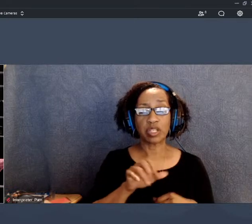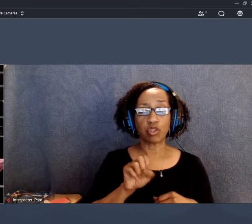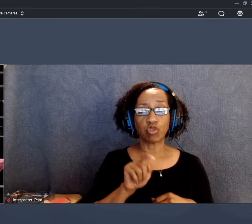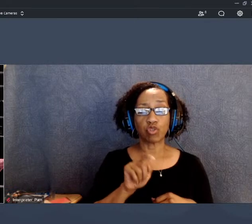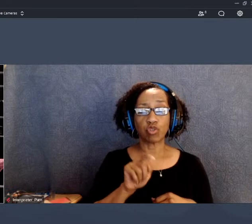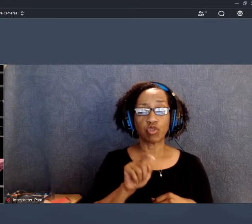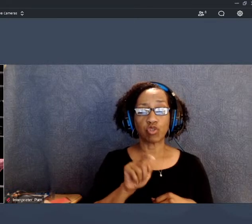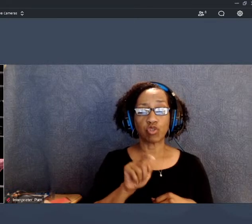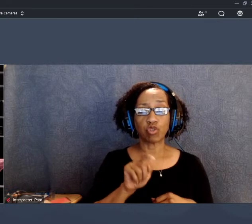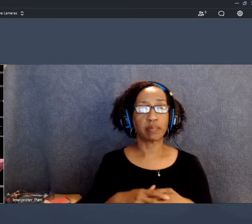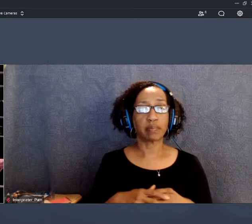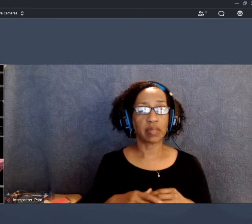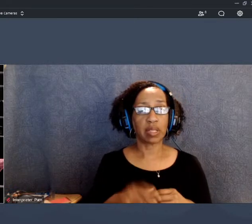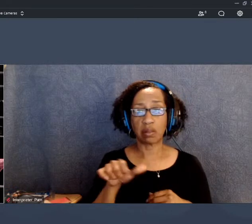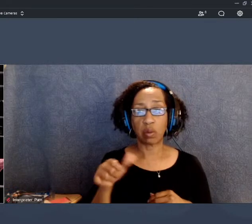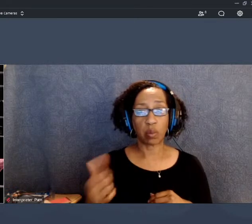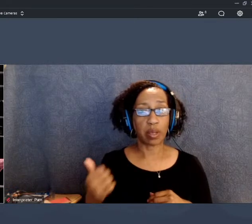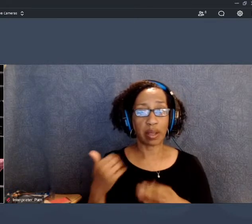in the queue.